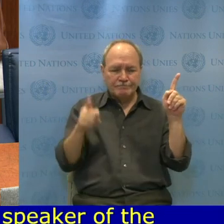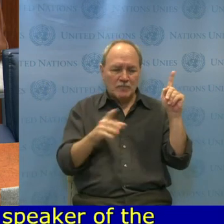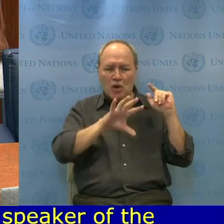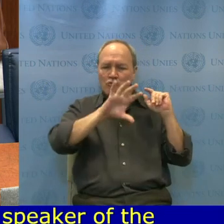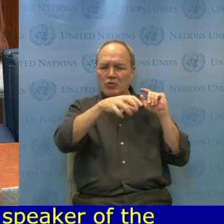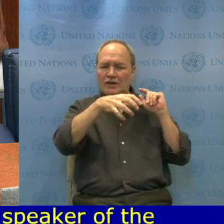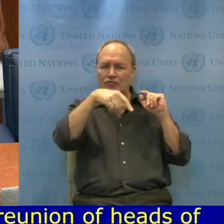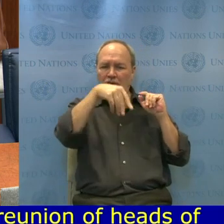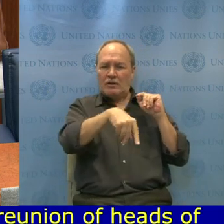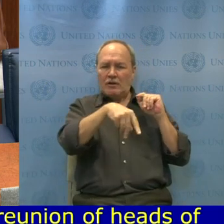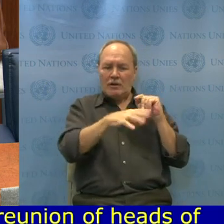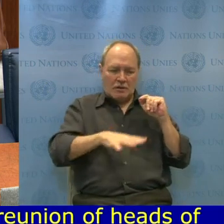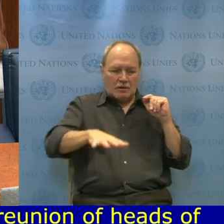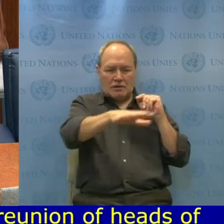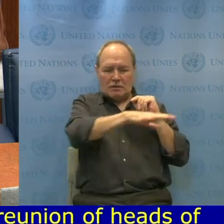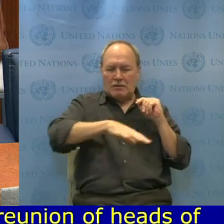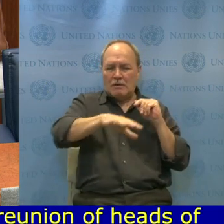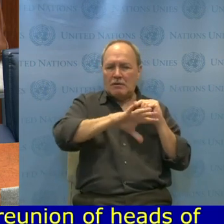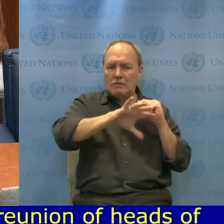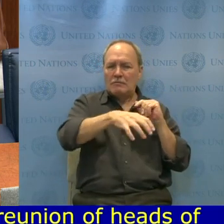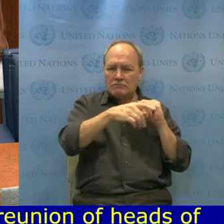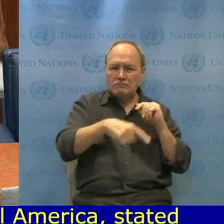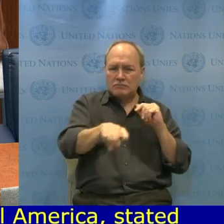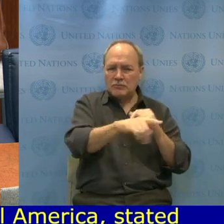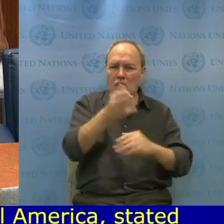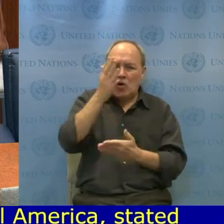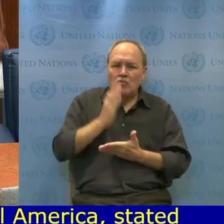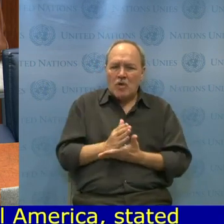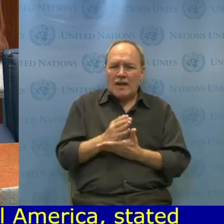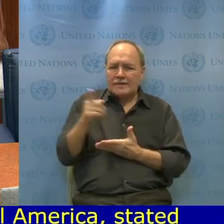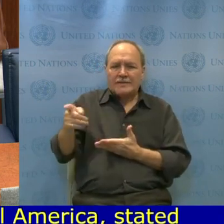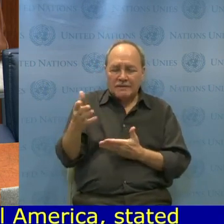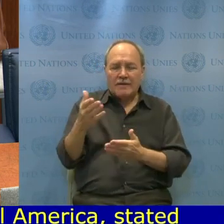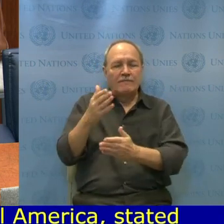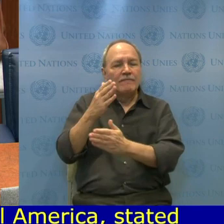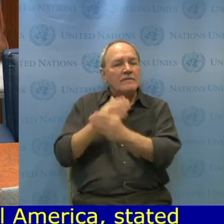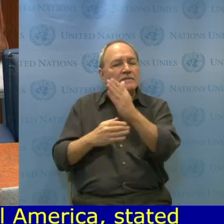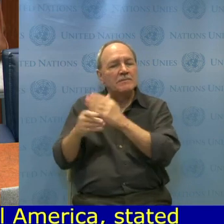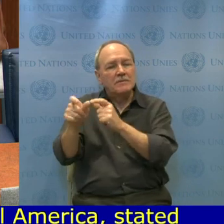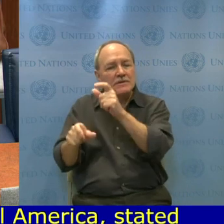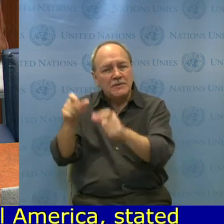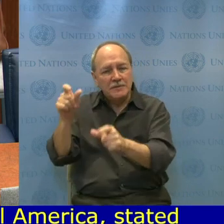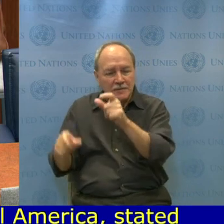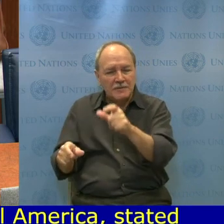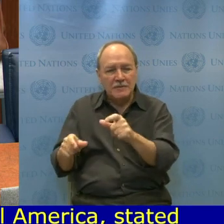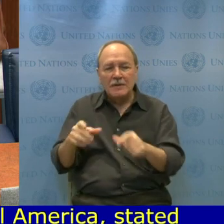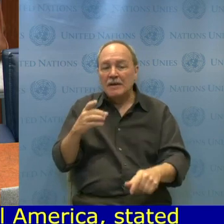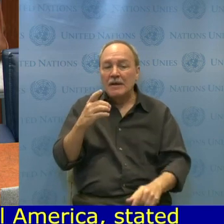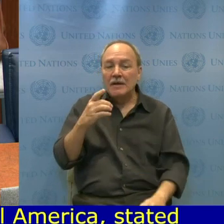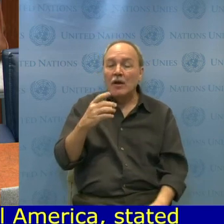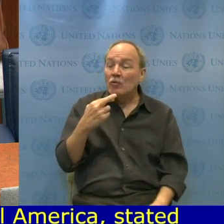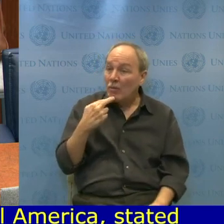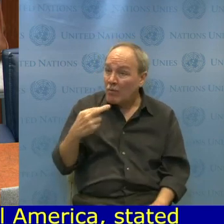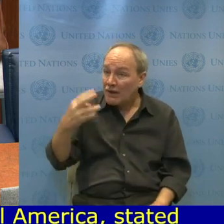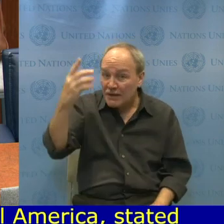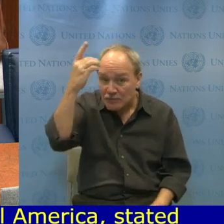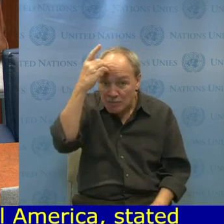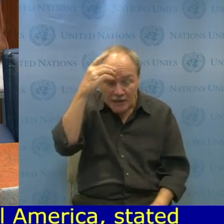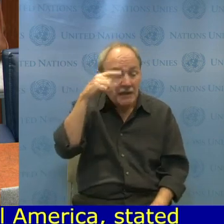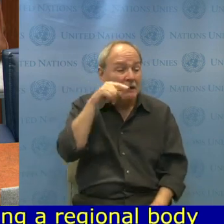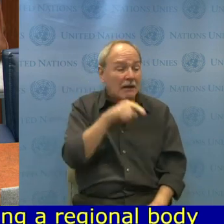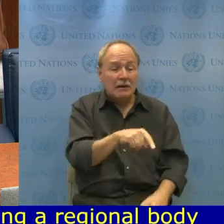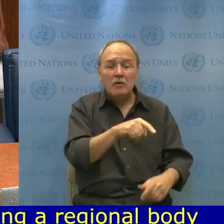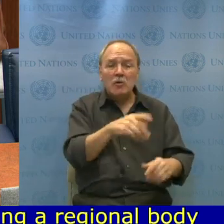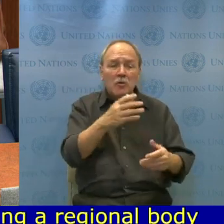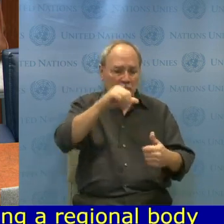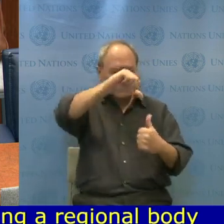the rights of those with disabilities in Central America and the Dominican Republic so that they can truly play